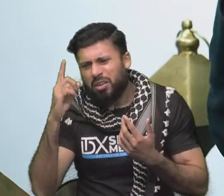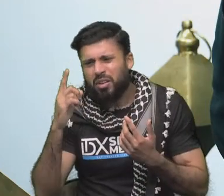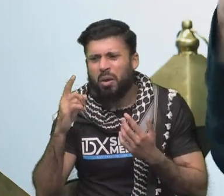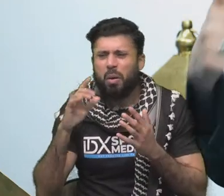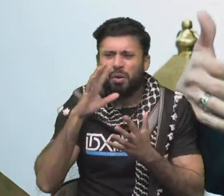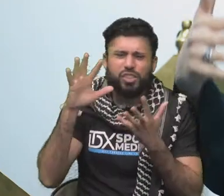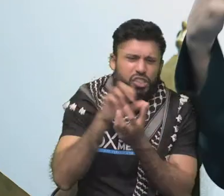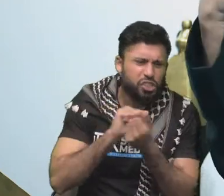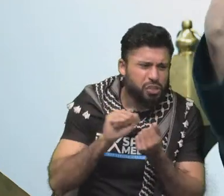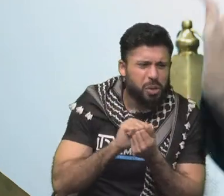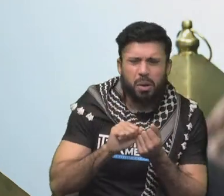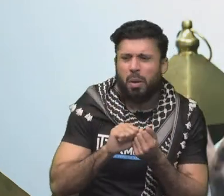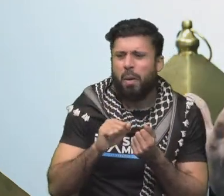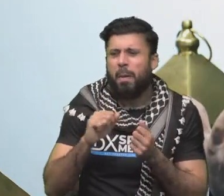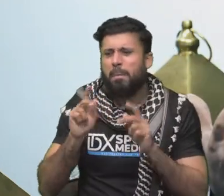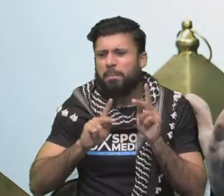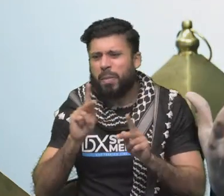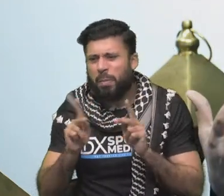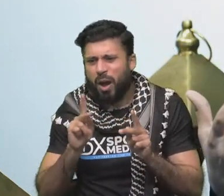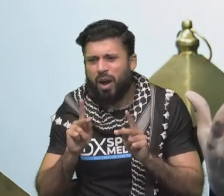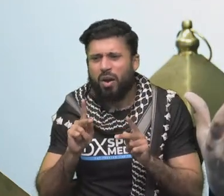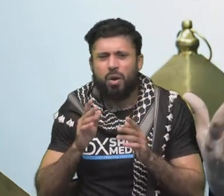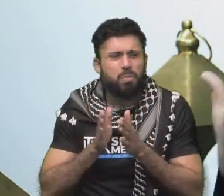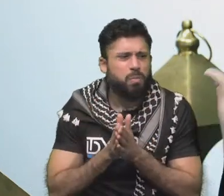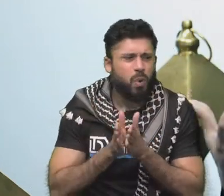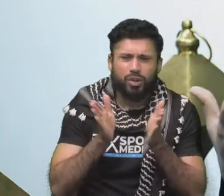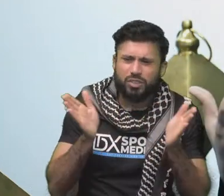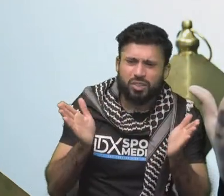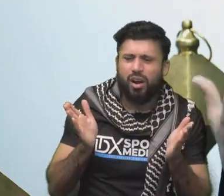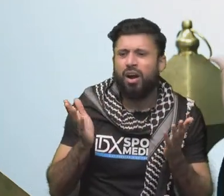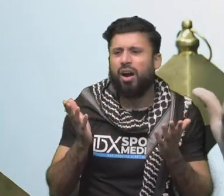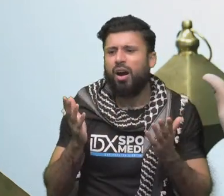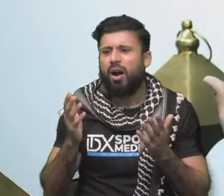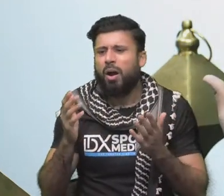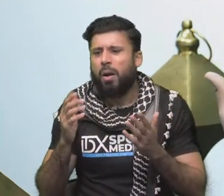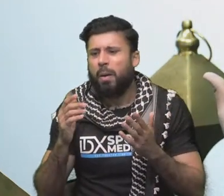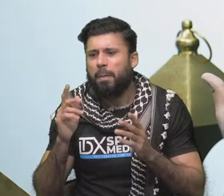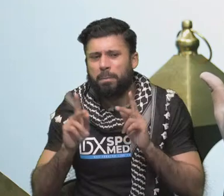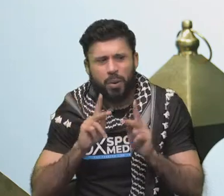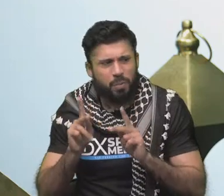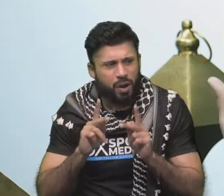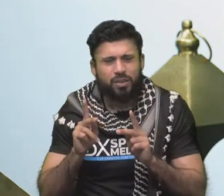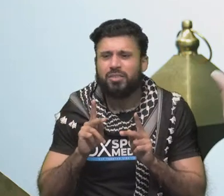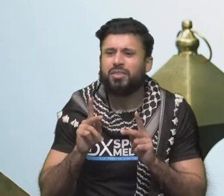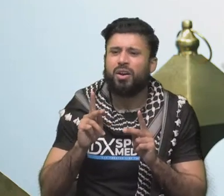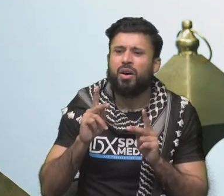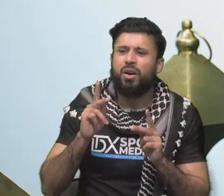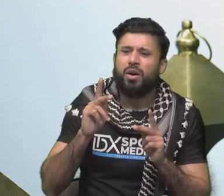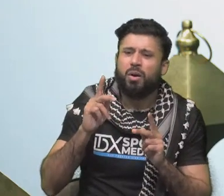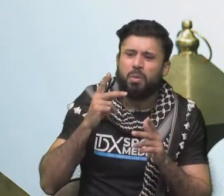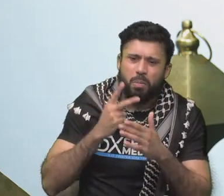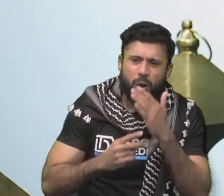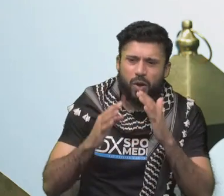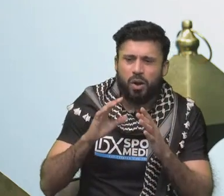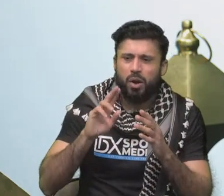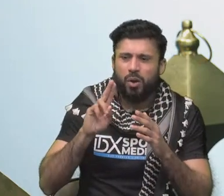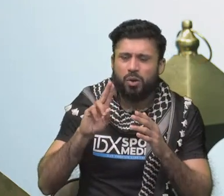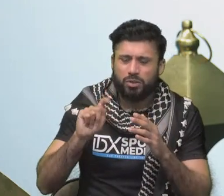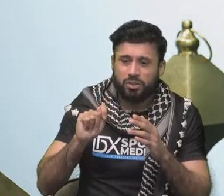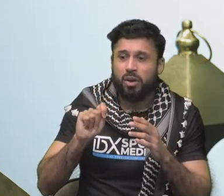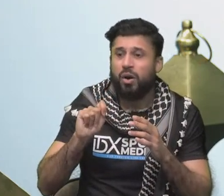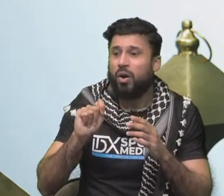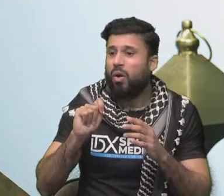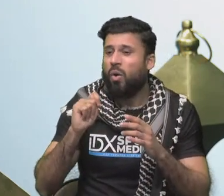starts listing the destruction of nations. And he's saying, look, Allah subhanahu wa ta'ala